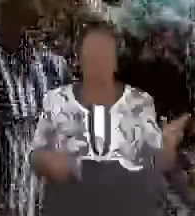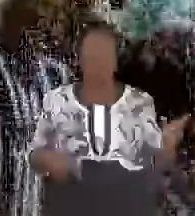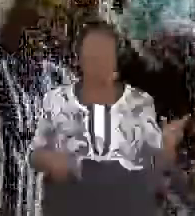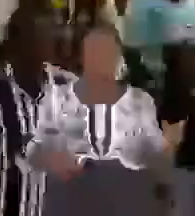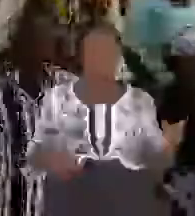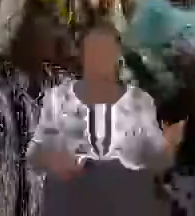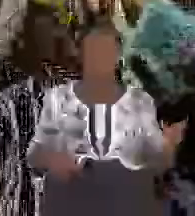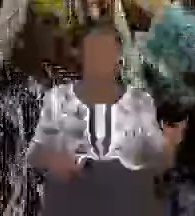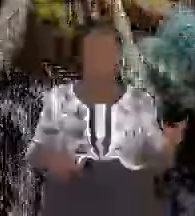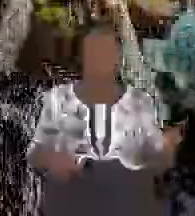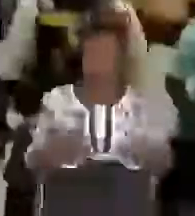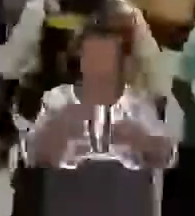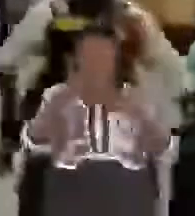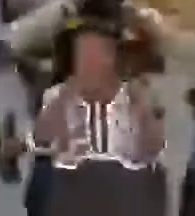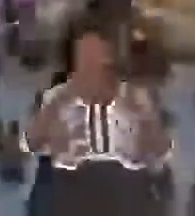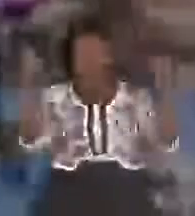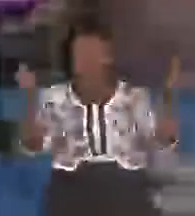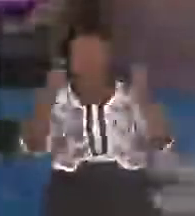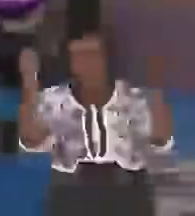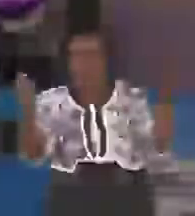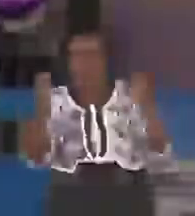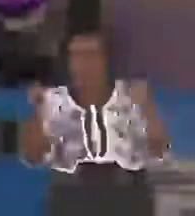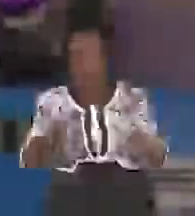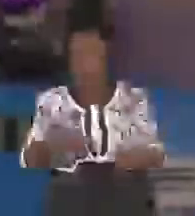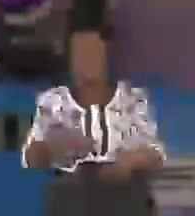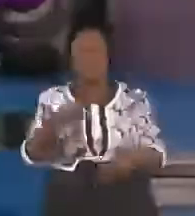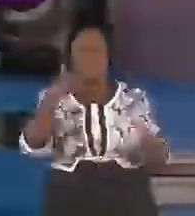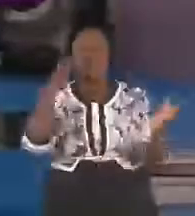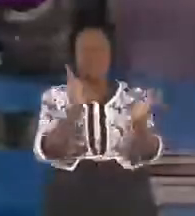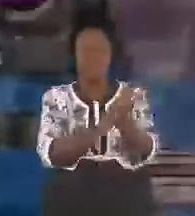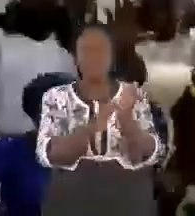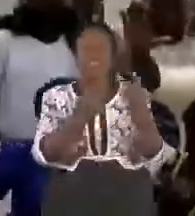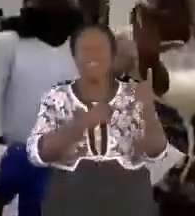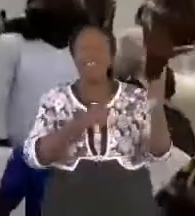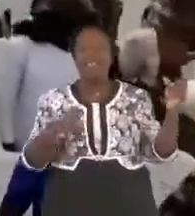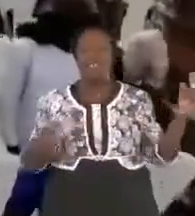Give me a good hallelujah. I said, praise the Lord.